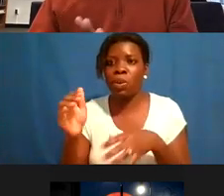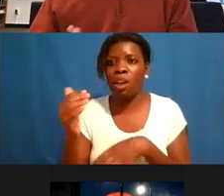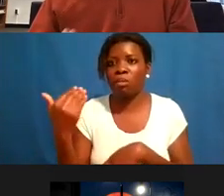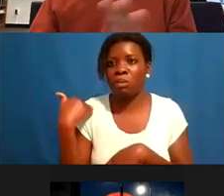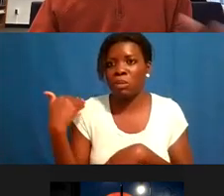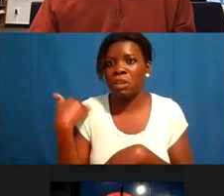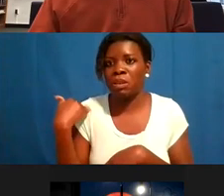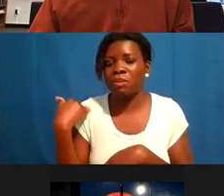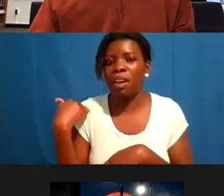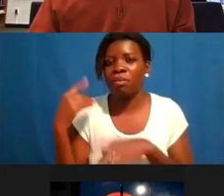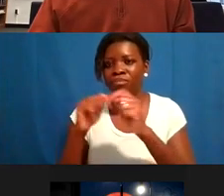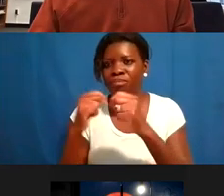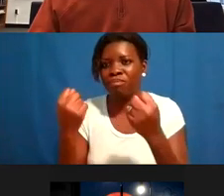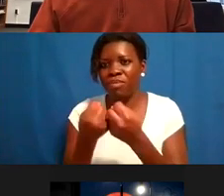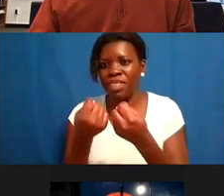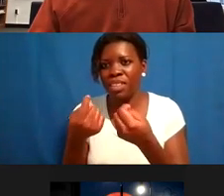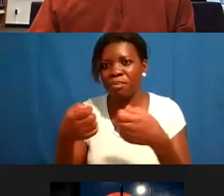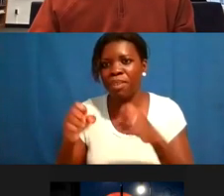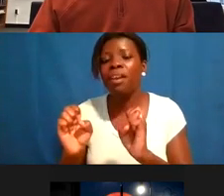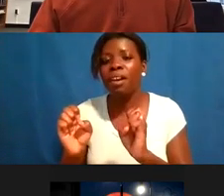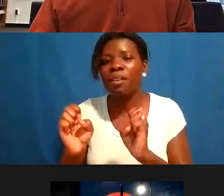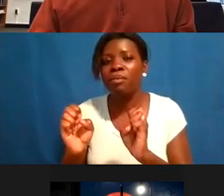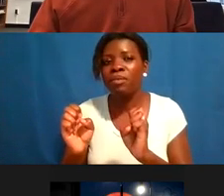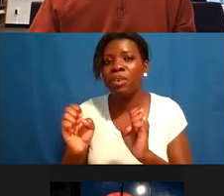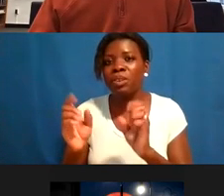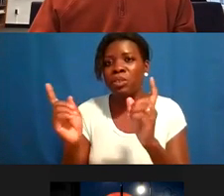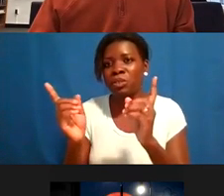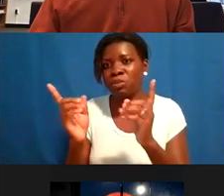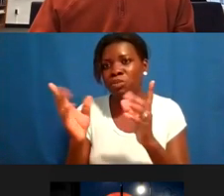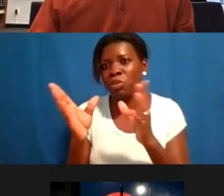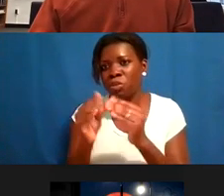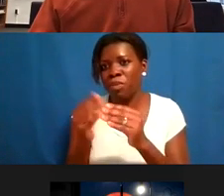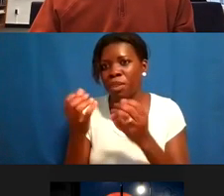real team effort. You got to meet many of the people. And